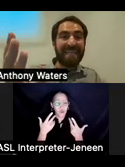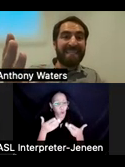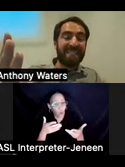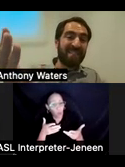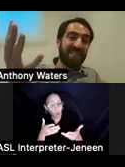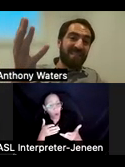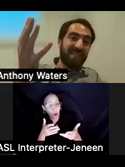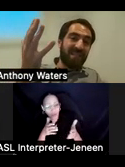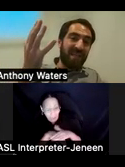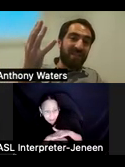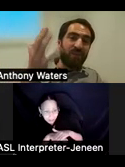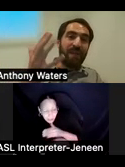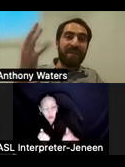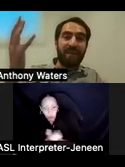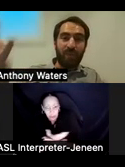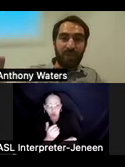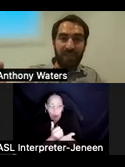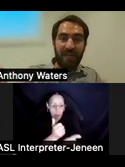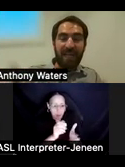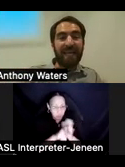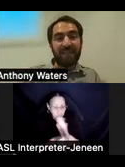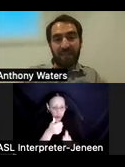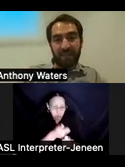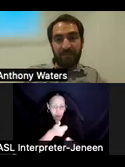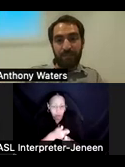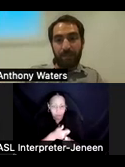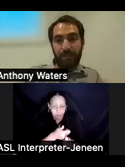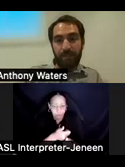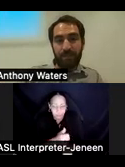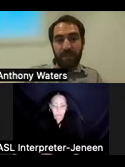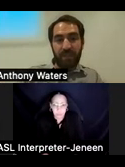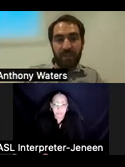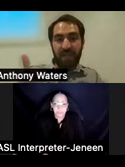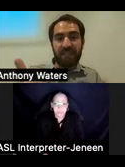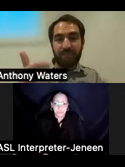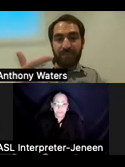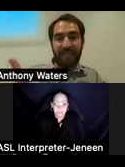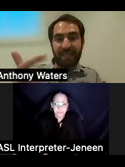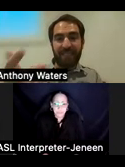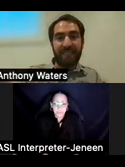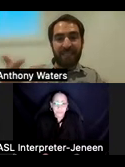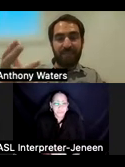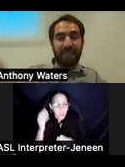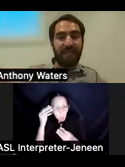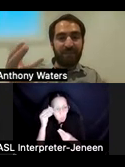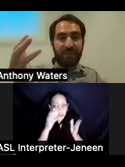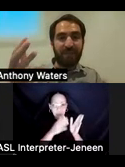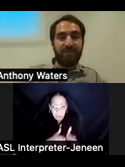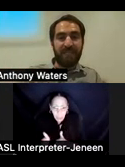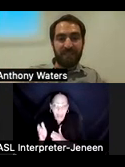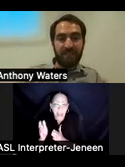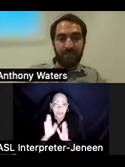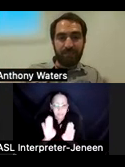the access to the way they would act on it? Thoughts, plan, intent, behavior,